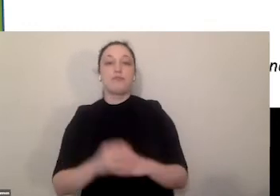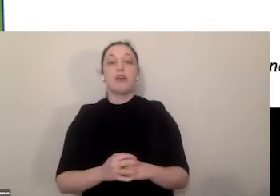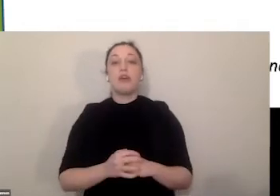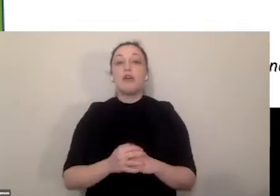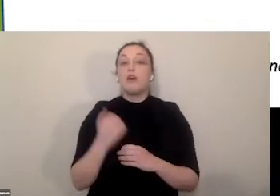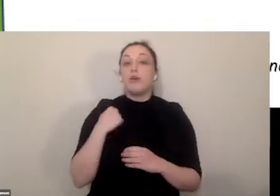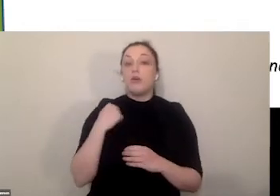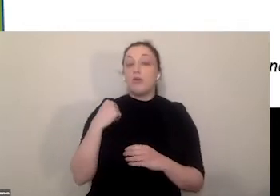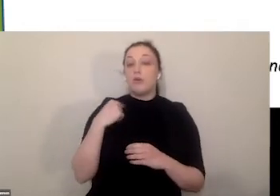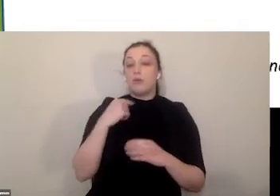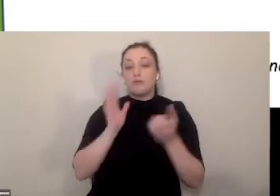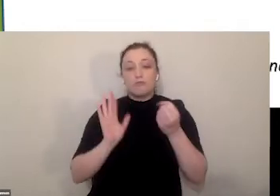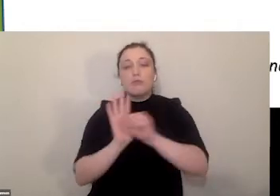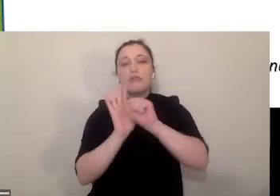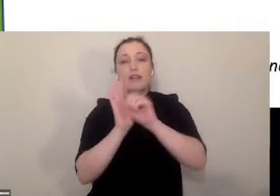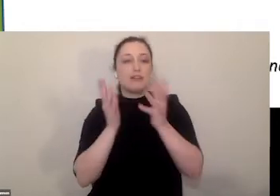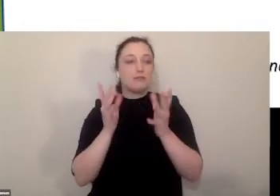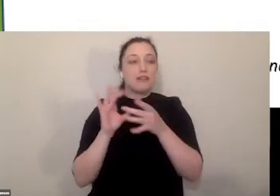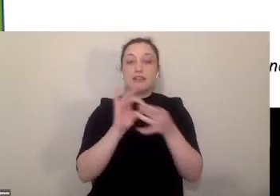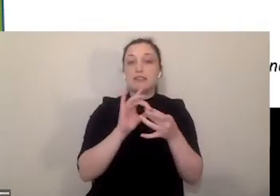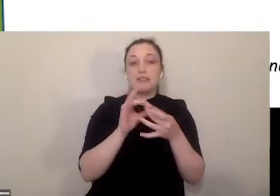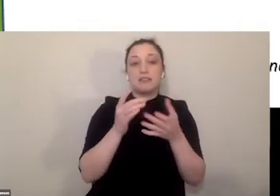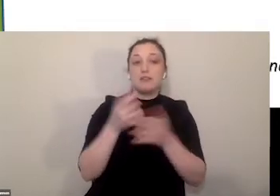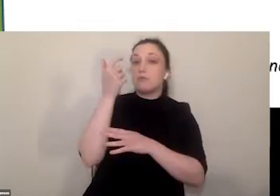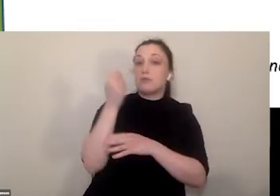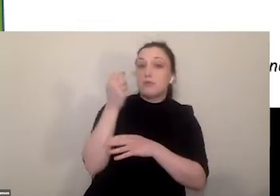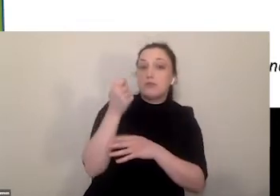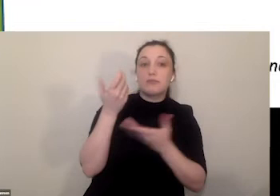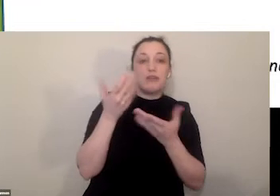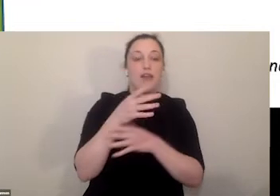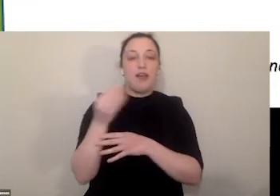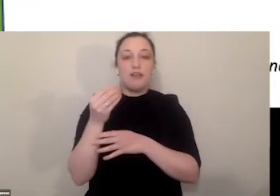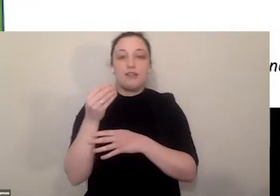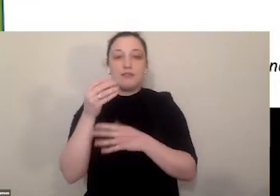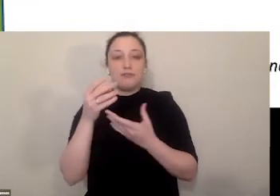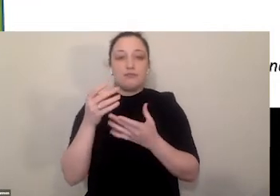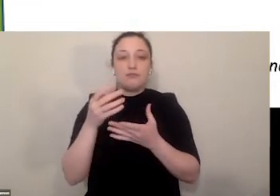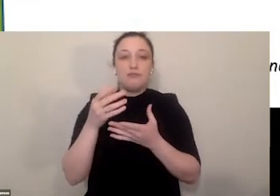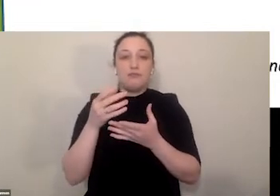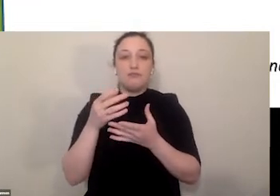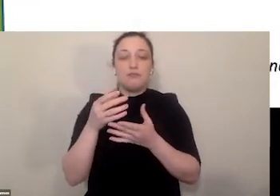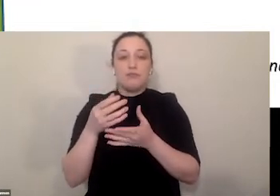programs, internships, and full-time careers with our partners who are some of the world's leading corporations.